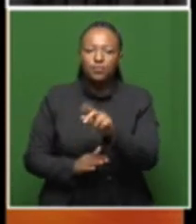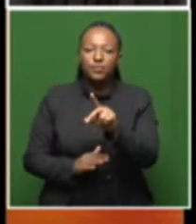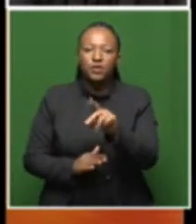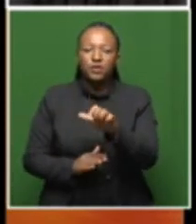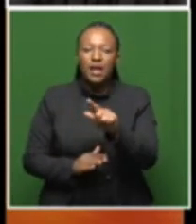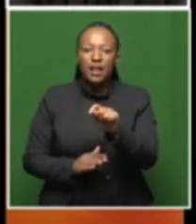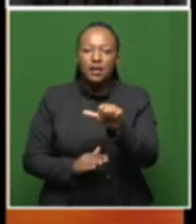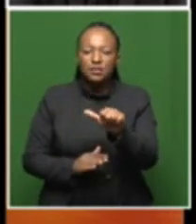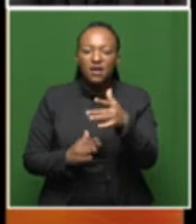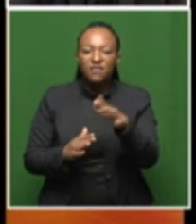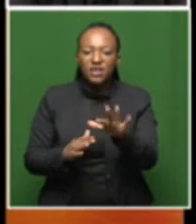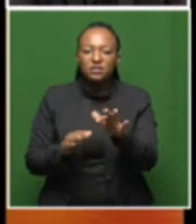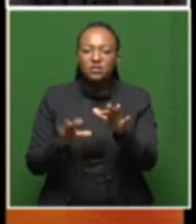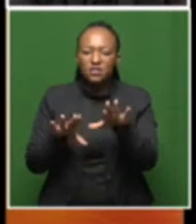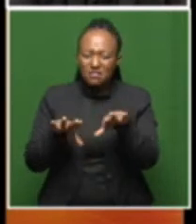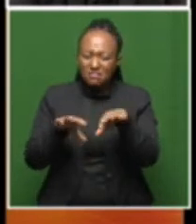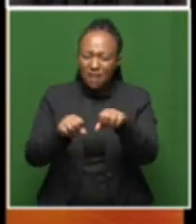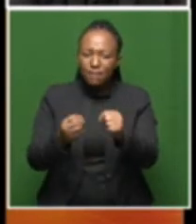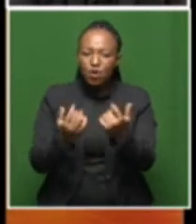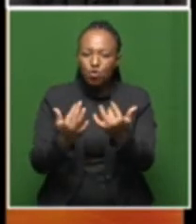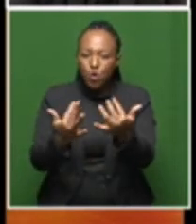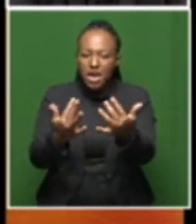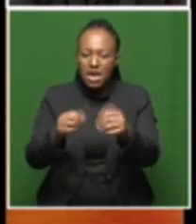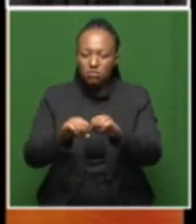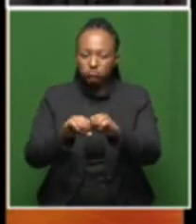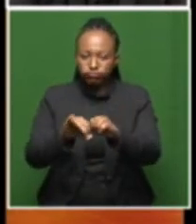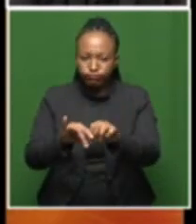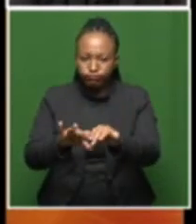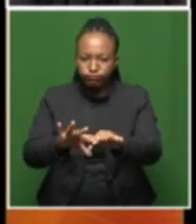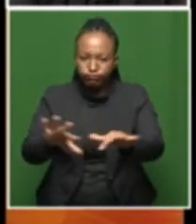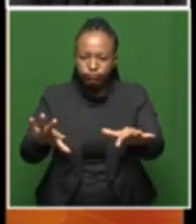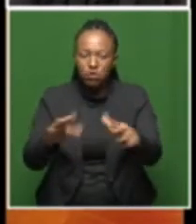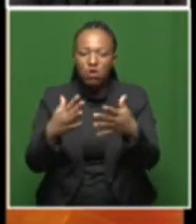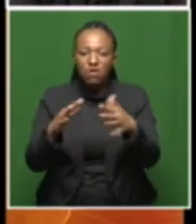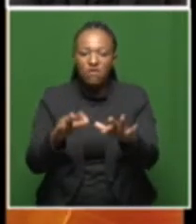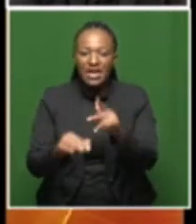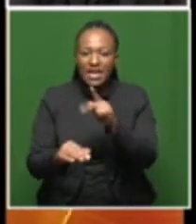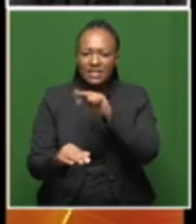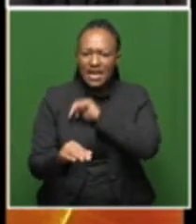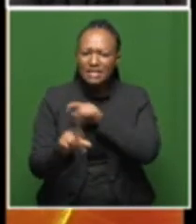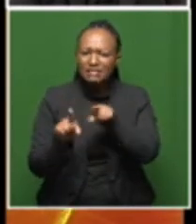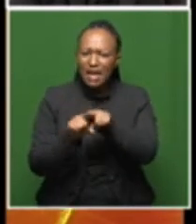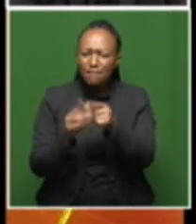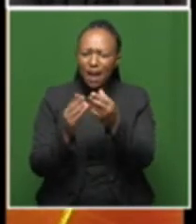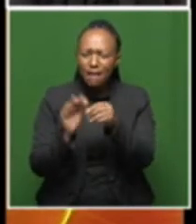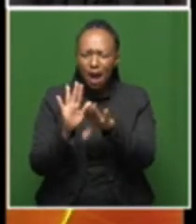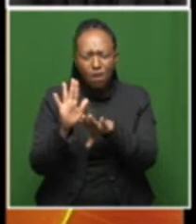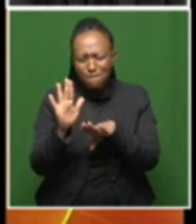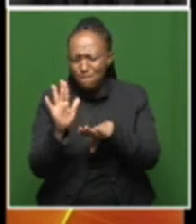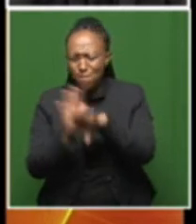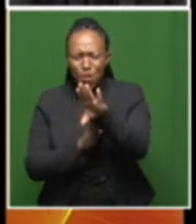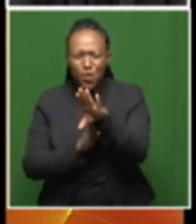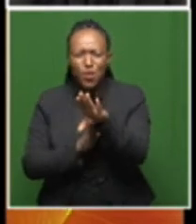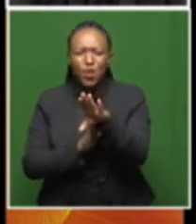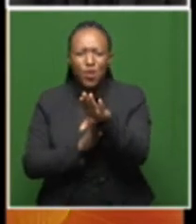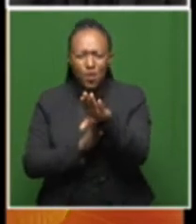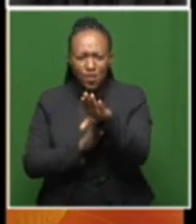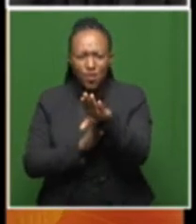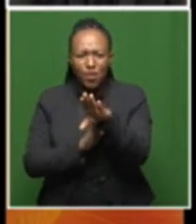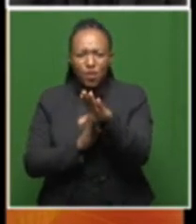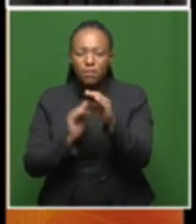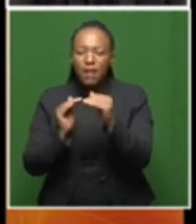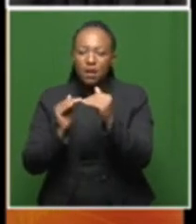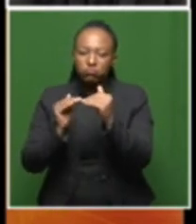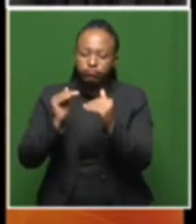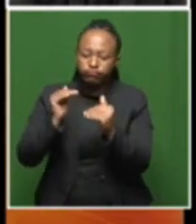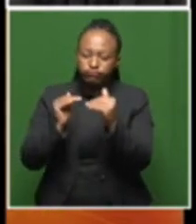starts dominating green, KwaZulu-Natal also entered a very fast rise of infections, which still in lower